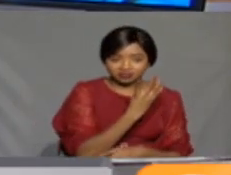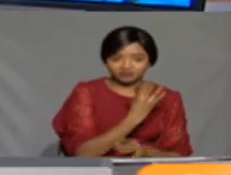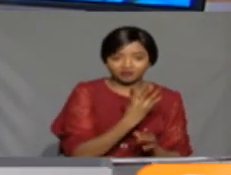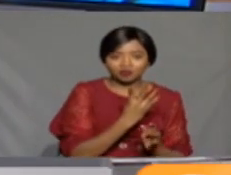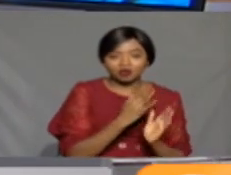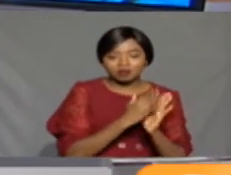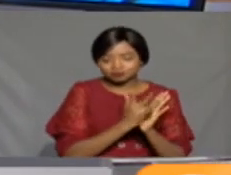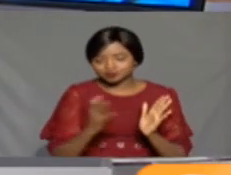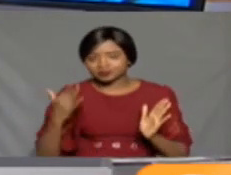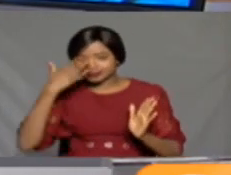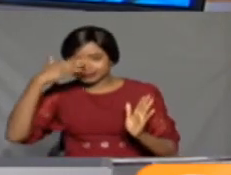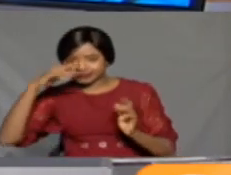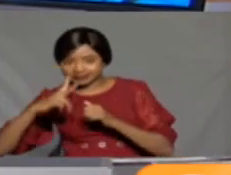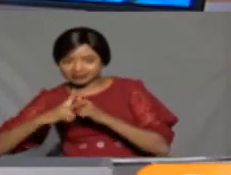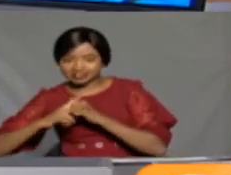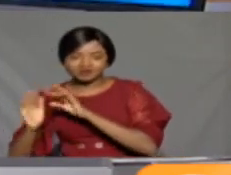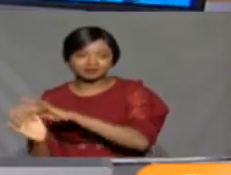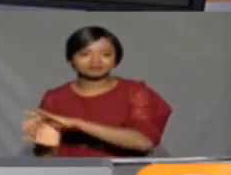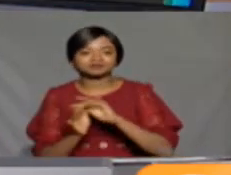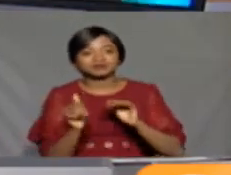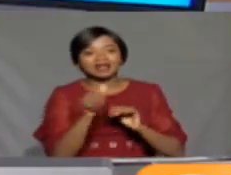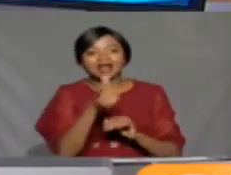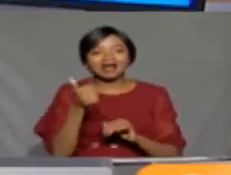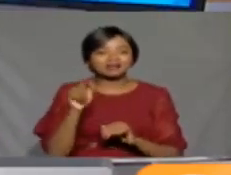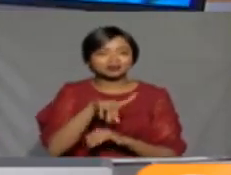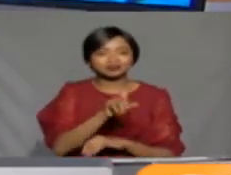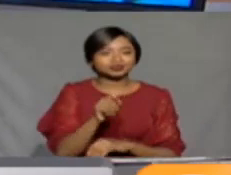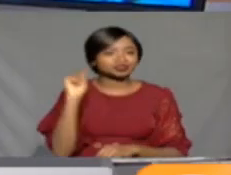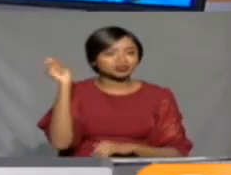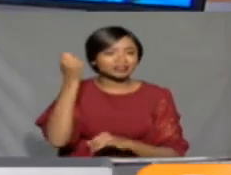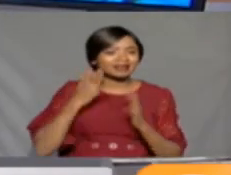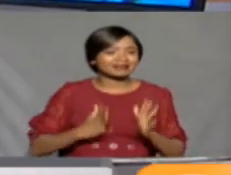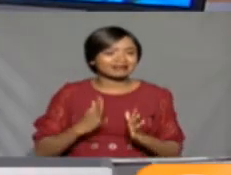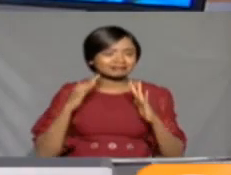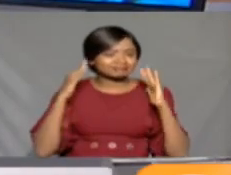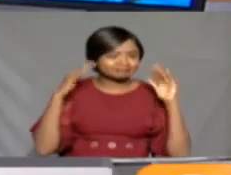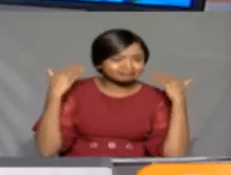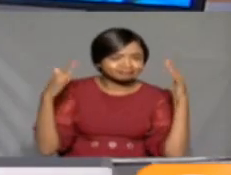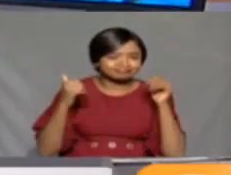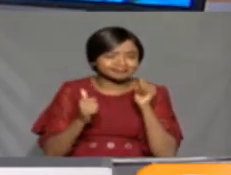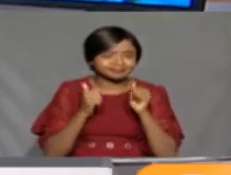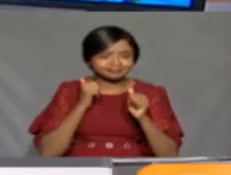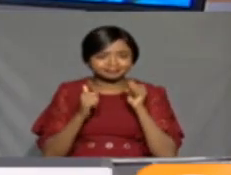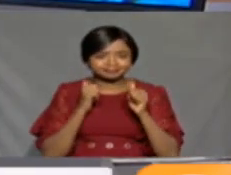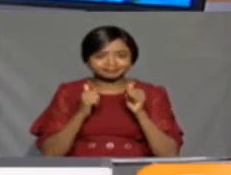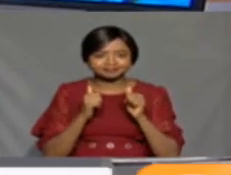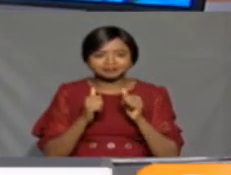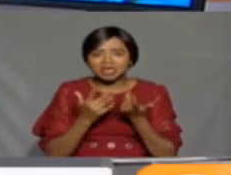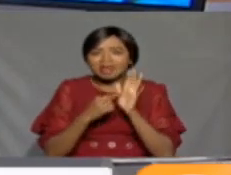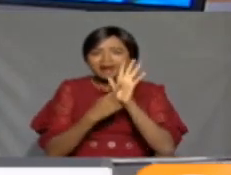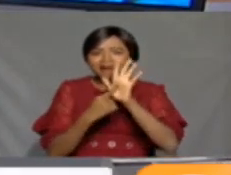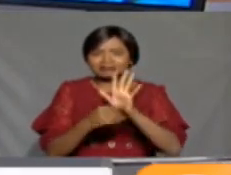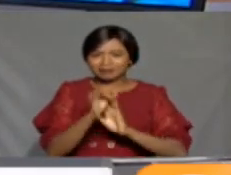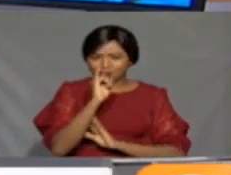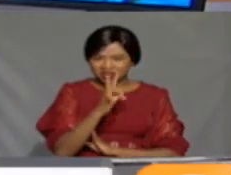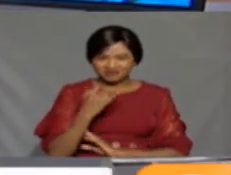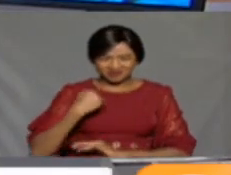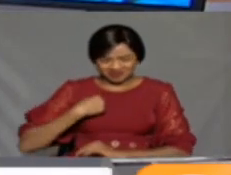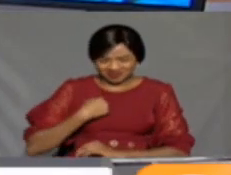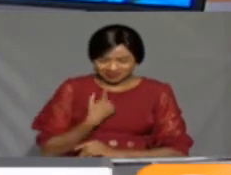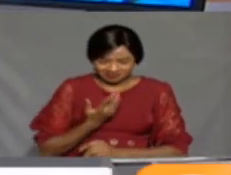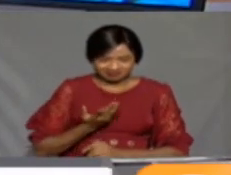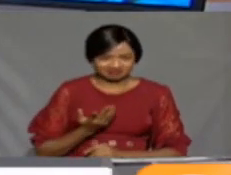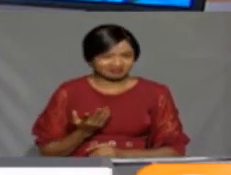next 7 days. 2 more quick questions that I know a lot of Kenyans are grappling with. Some are asking, what if I do not want to be